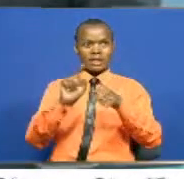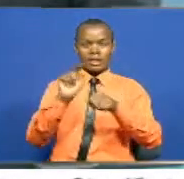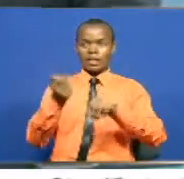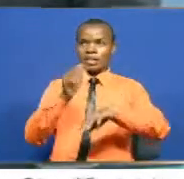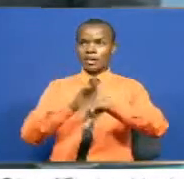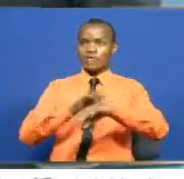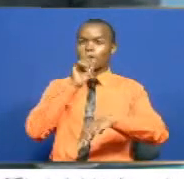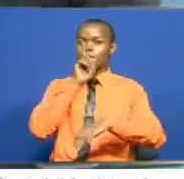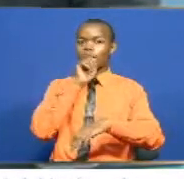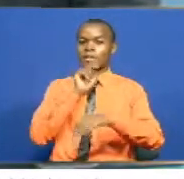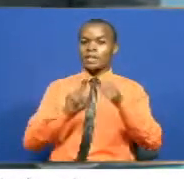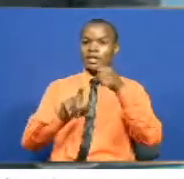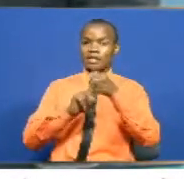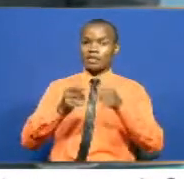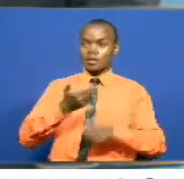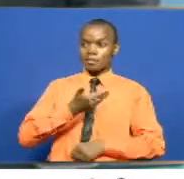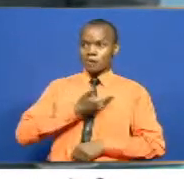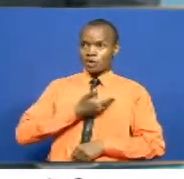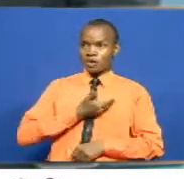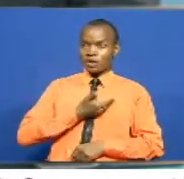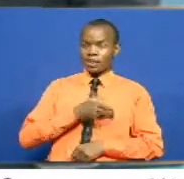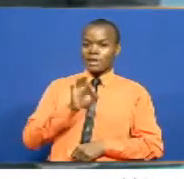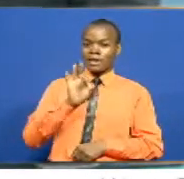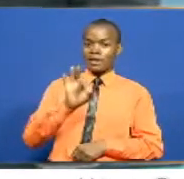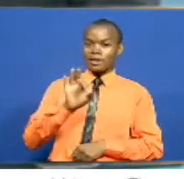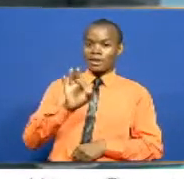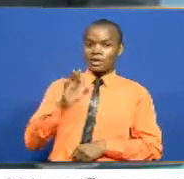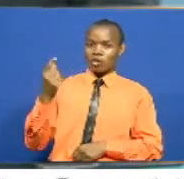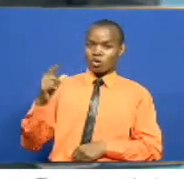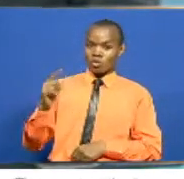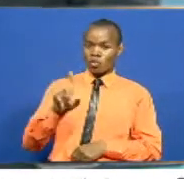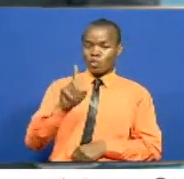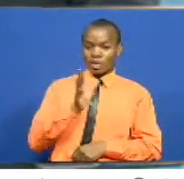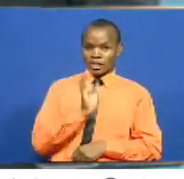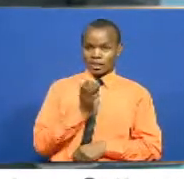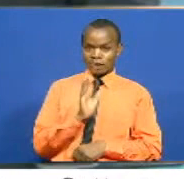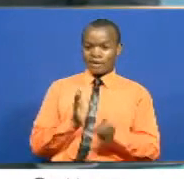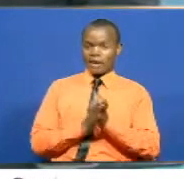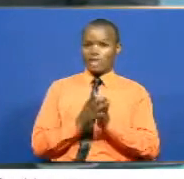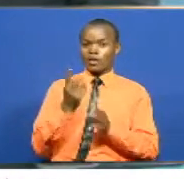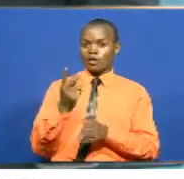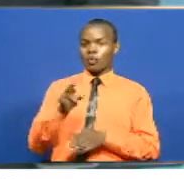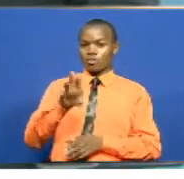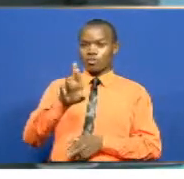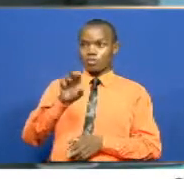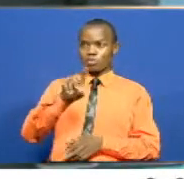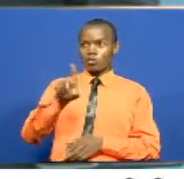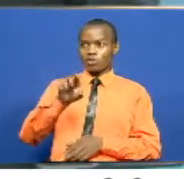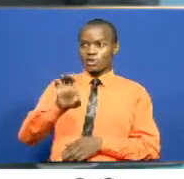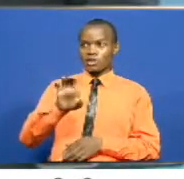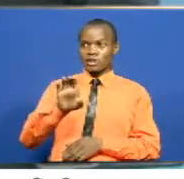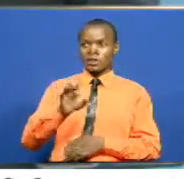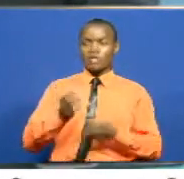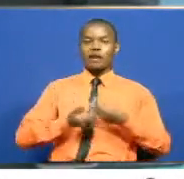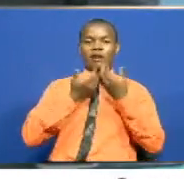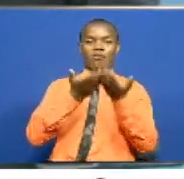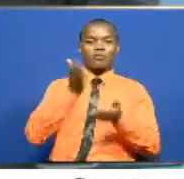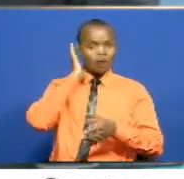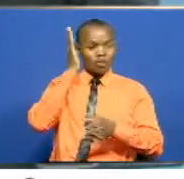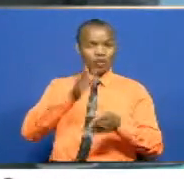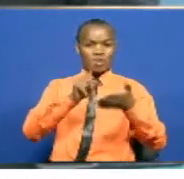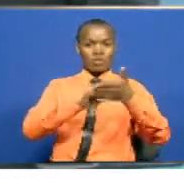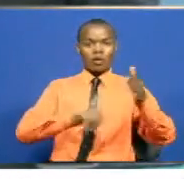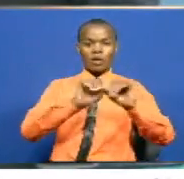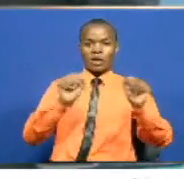six medals, a total of six medals, three gold, one silver, and two bronze medals. We'll keep you posted about what will be happening later